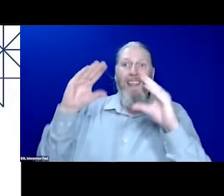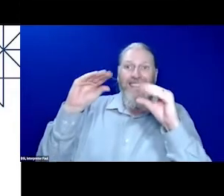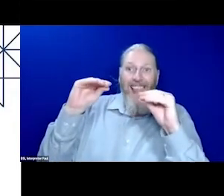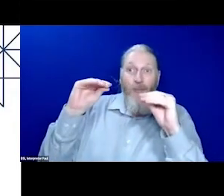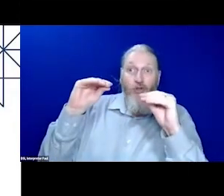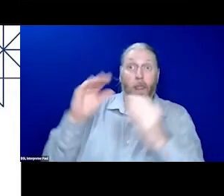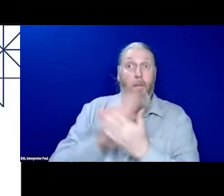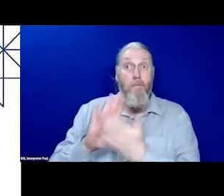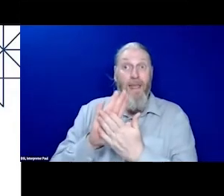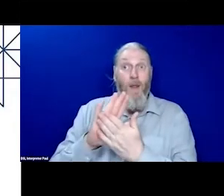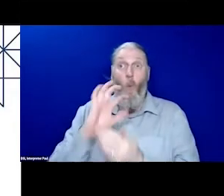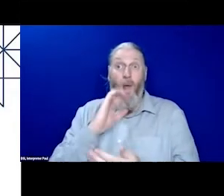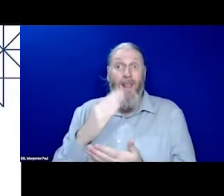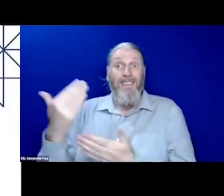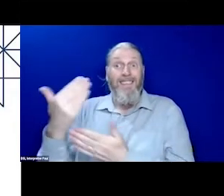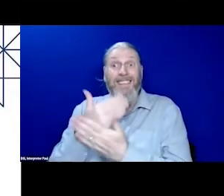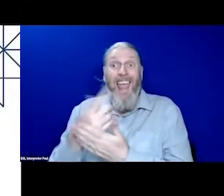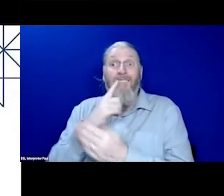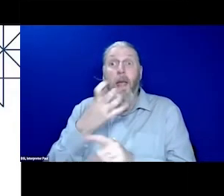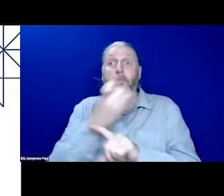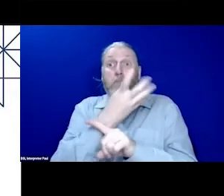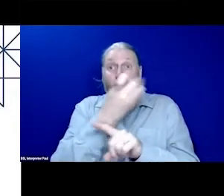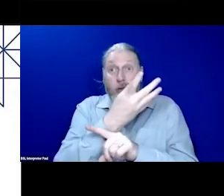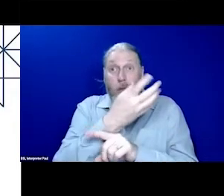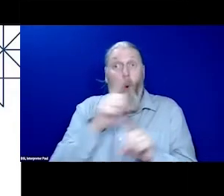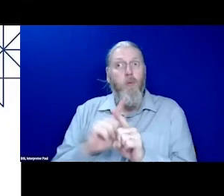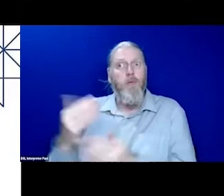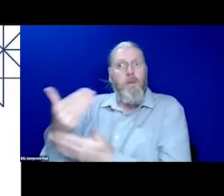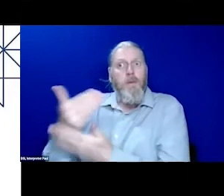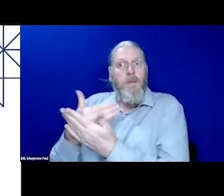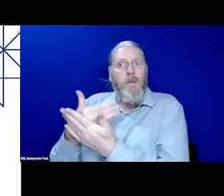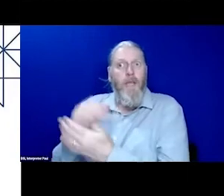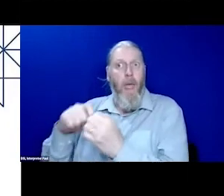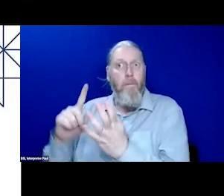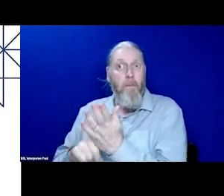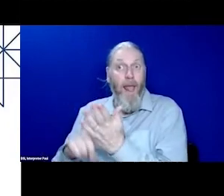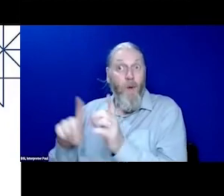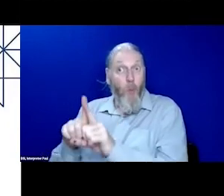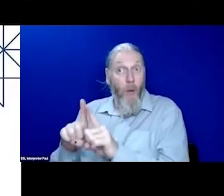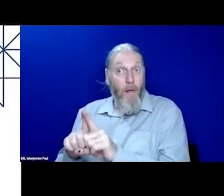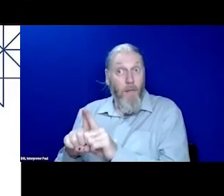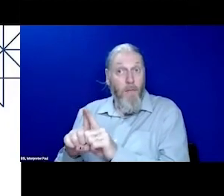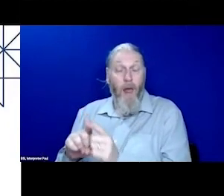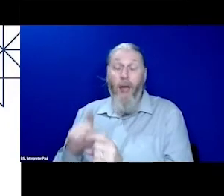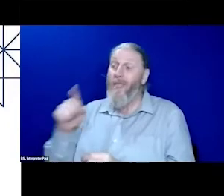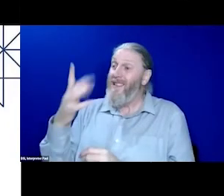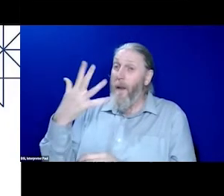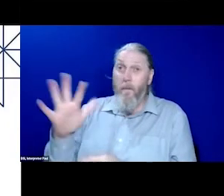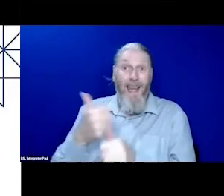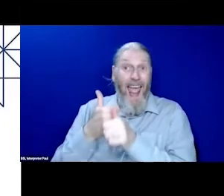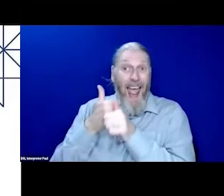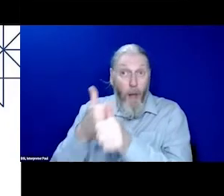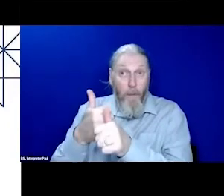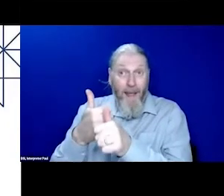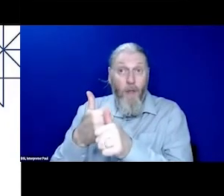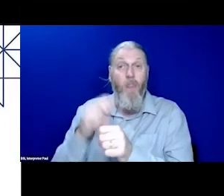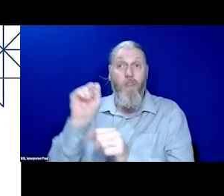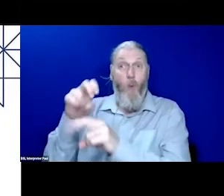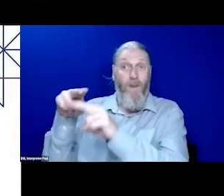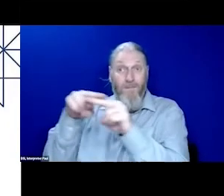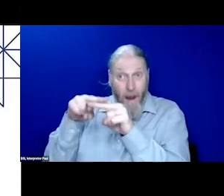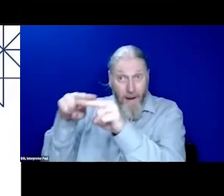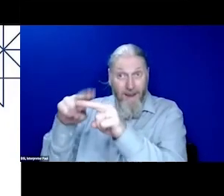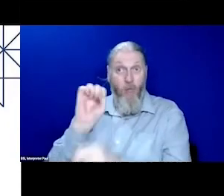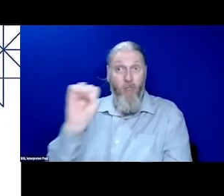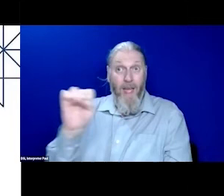also improved the fuel poverty of beneficiaries. And this is helping the children and young people in the families that are experiencing these